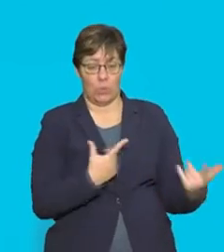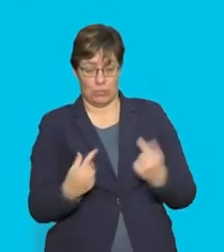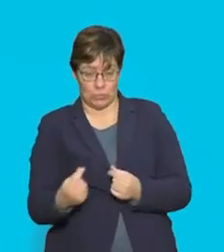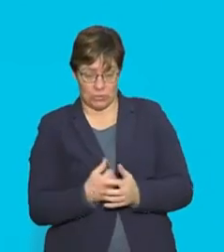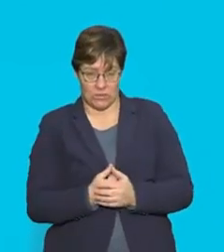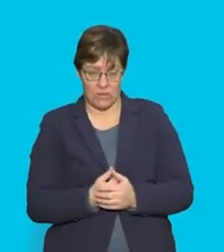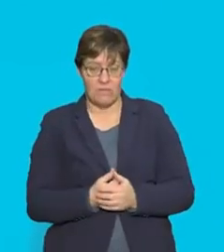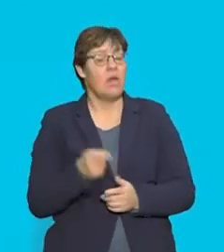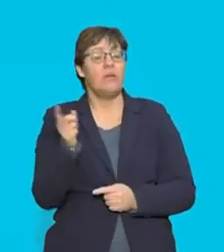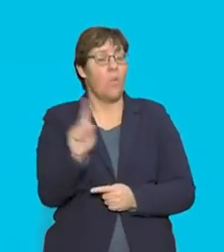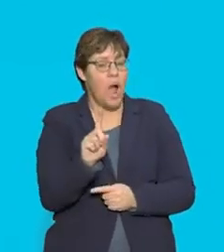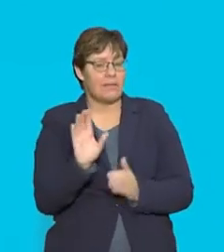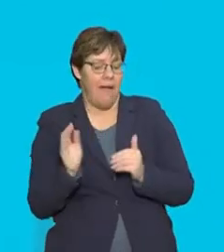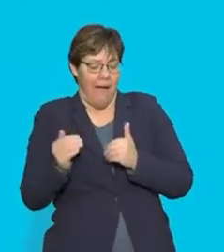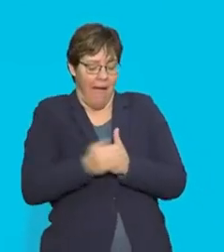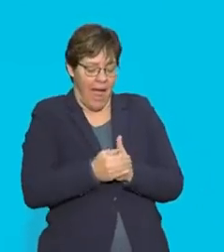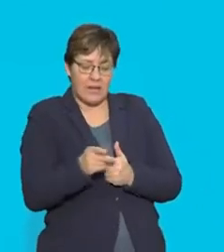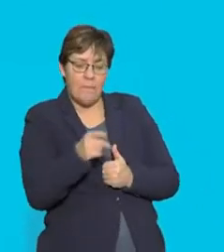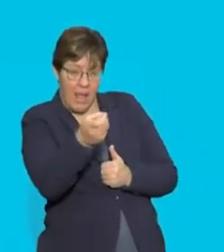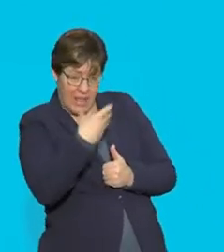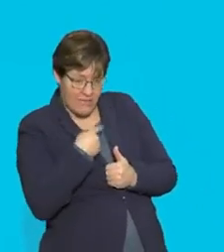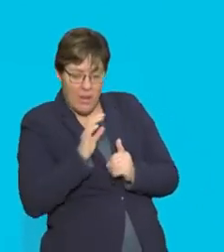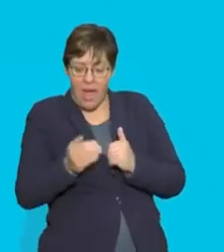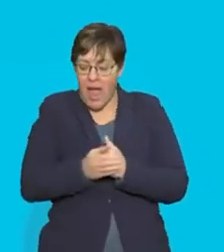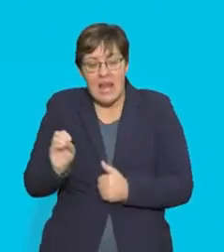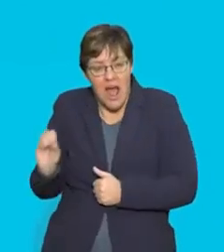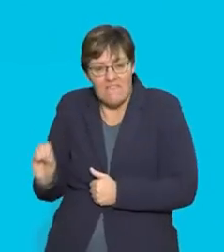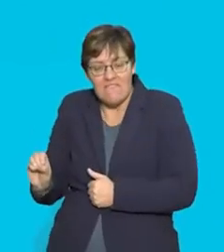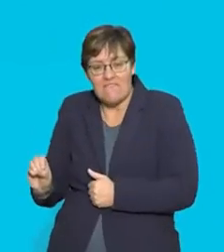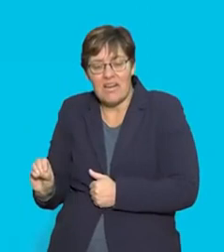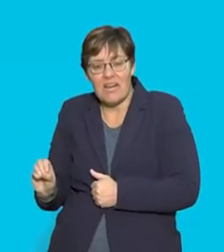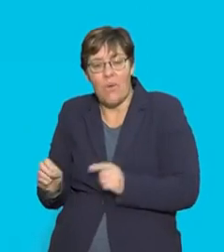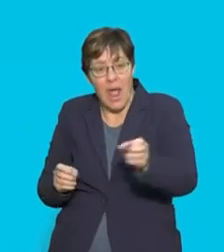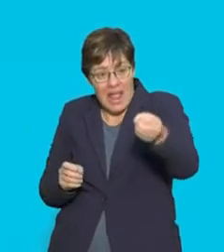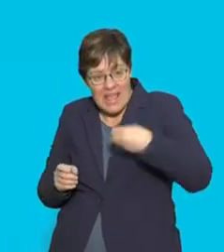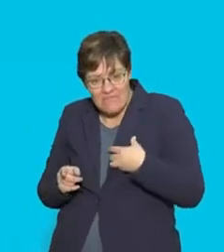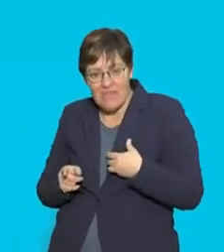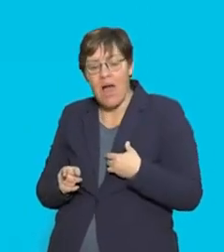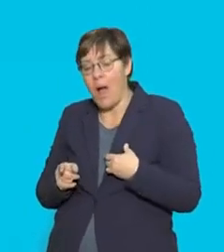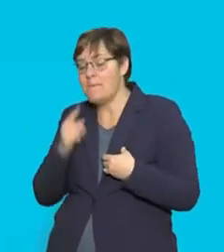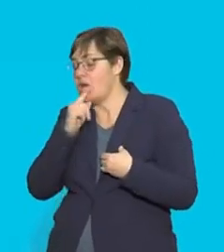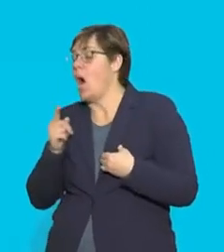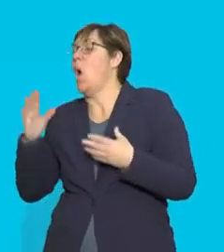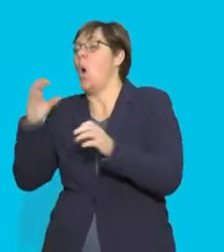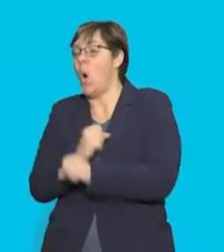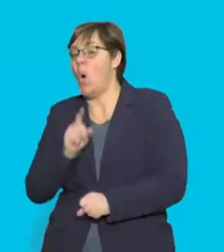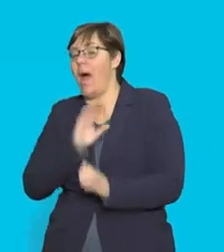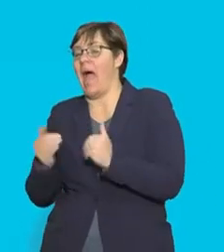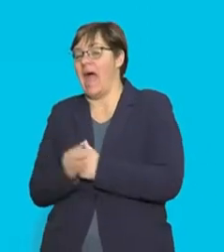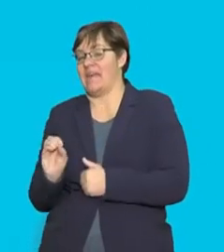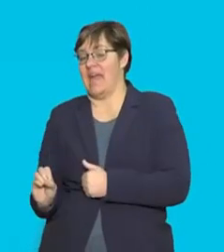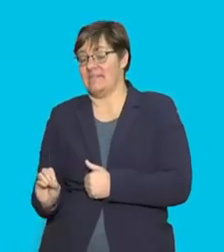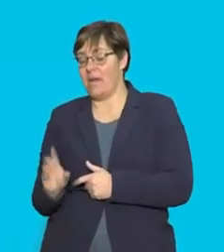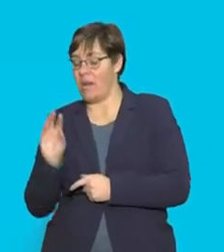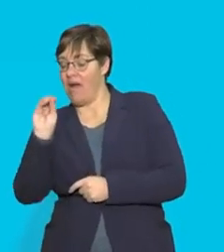is going to be, and what is it that is hidden from what is given. Because the times what they give you is not what you're going to apply. You're going to